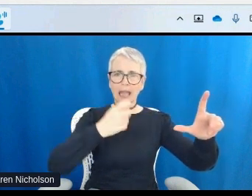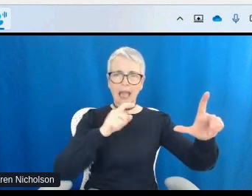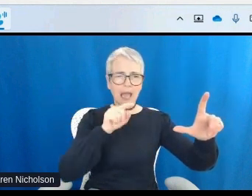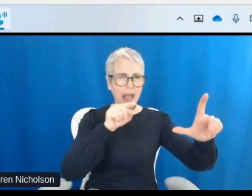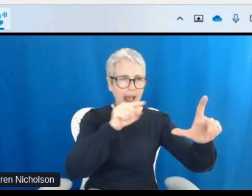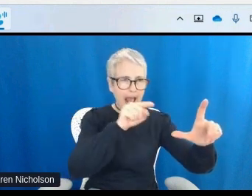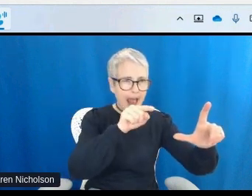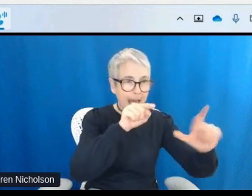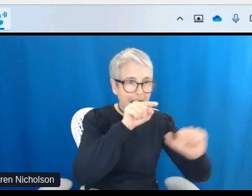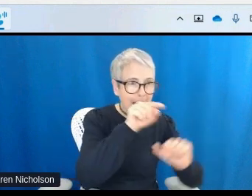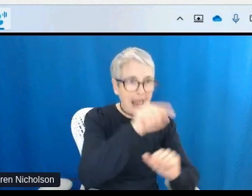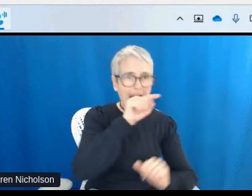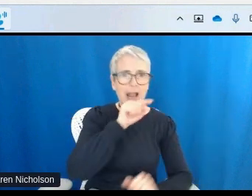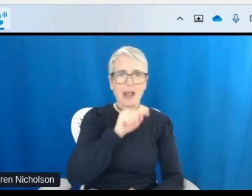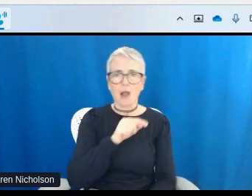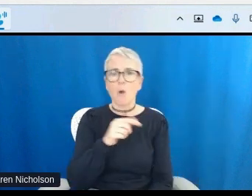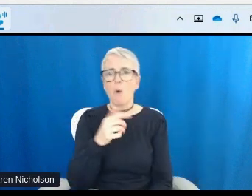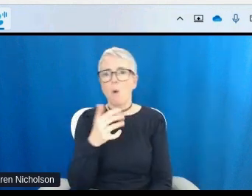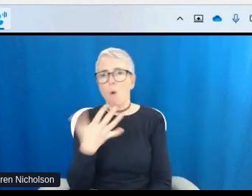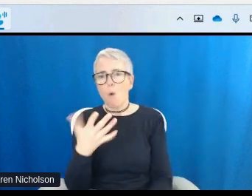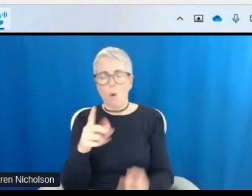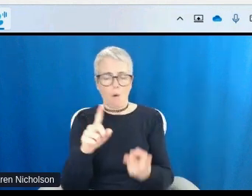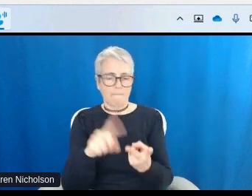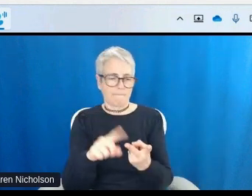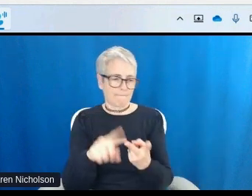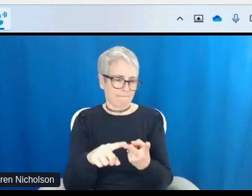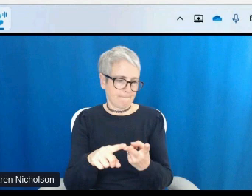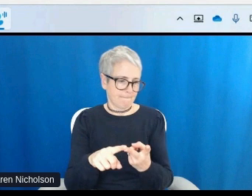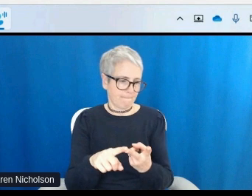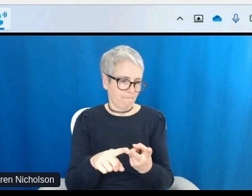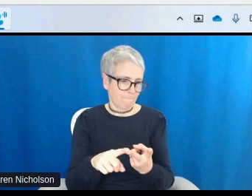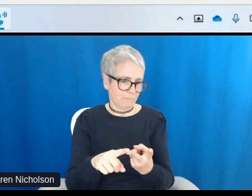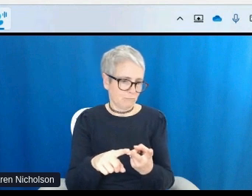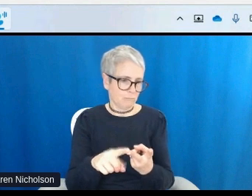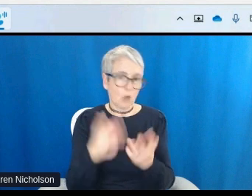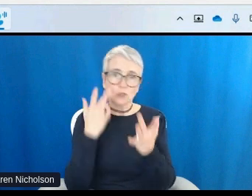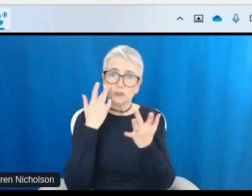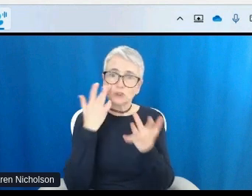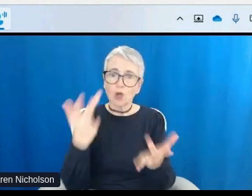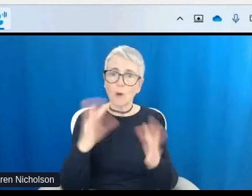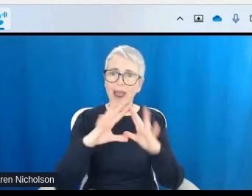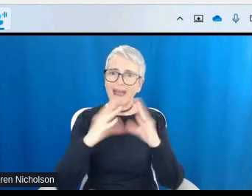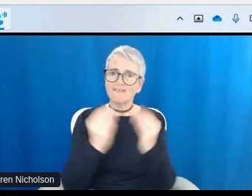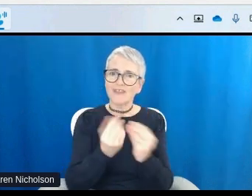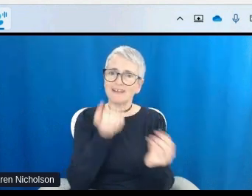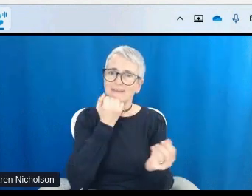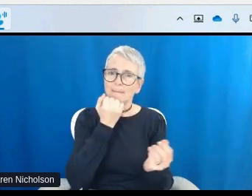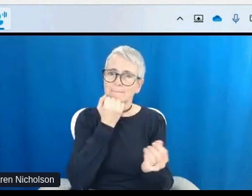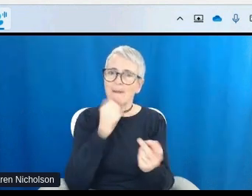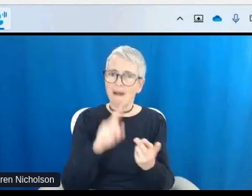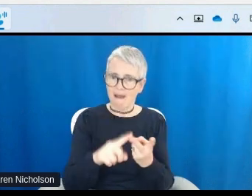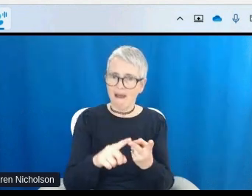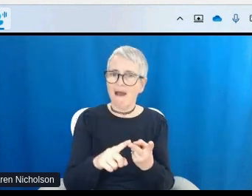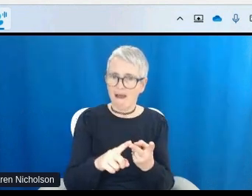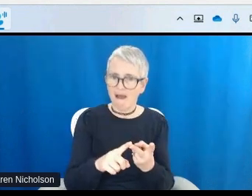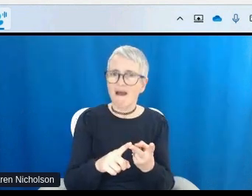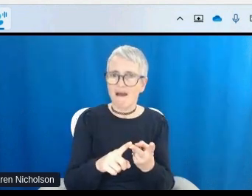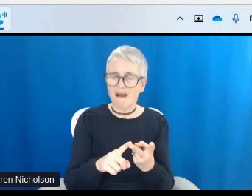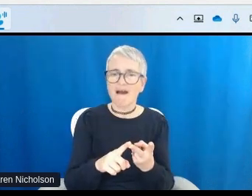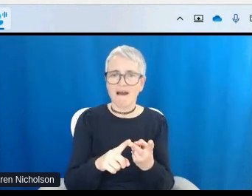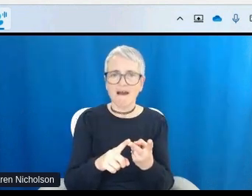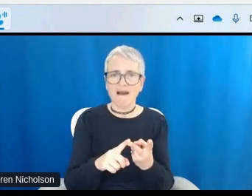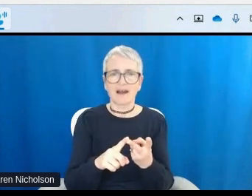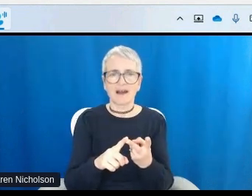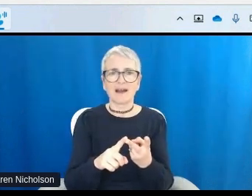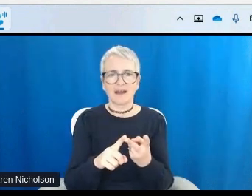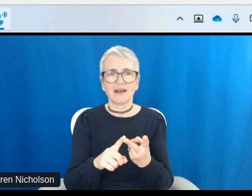click on. Another option is where we can say, show me all the numbers that represent everywhere I could click, and then I can say that